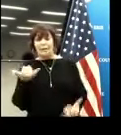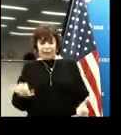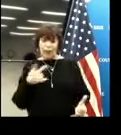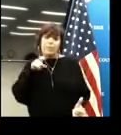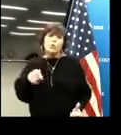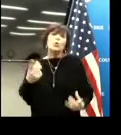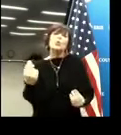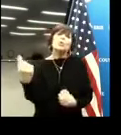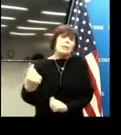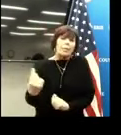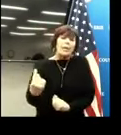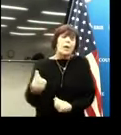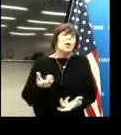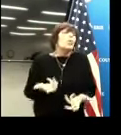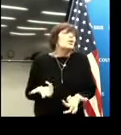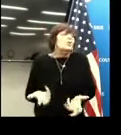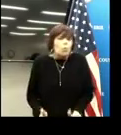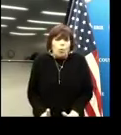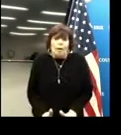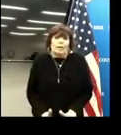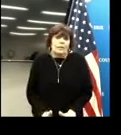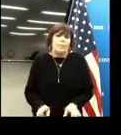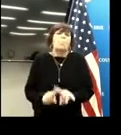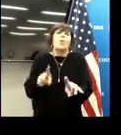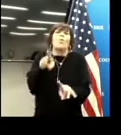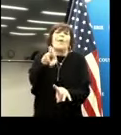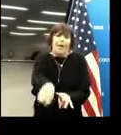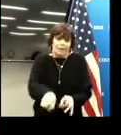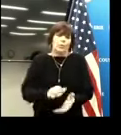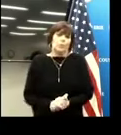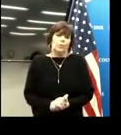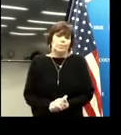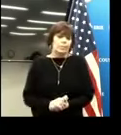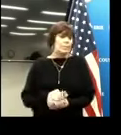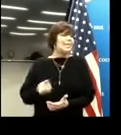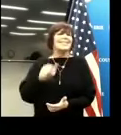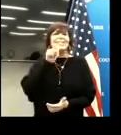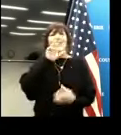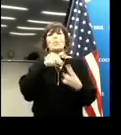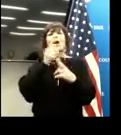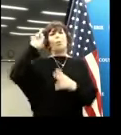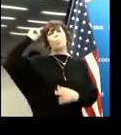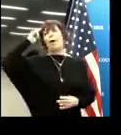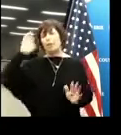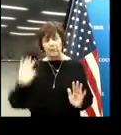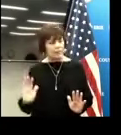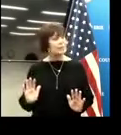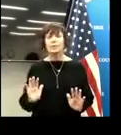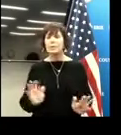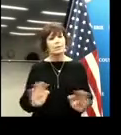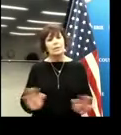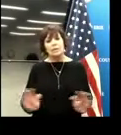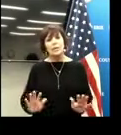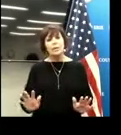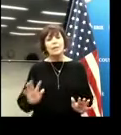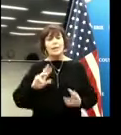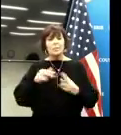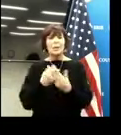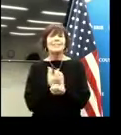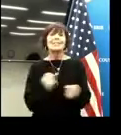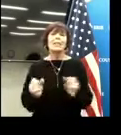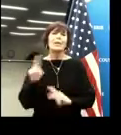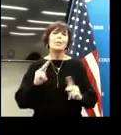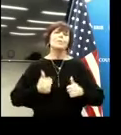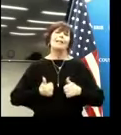it. None of us want to do this, but we have to do it because this is not about politics. It's about saving people's